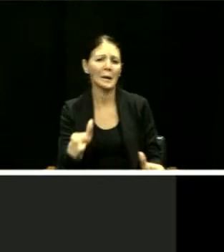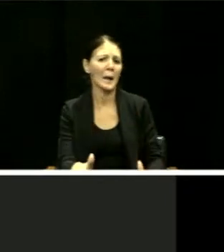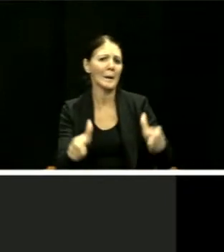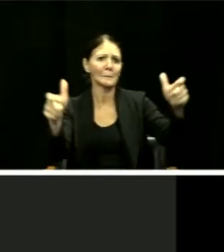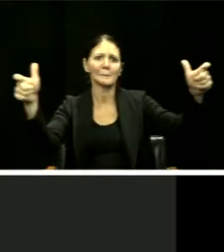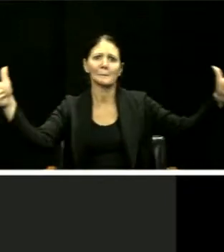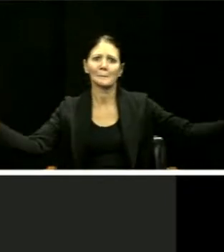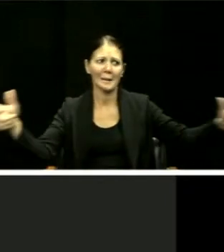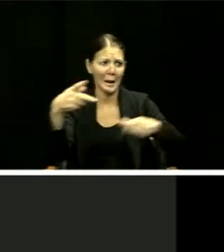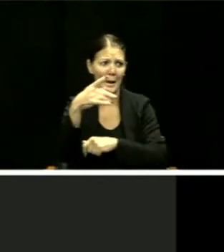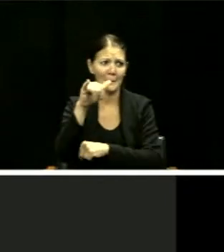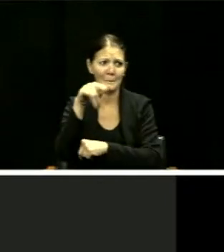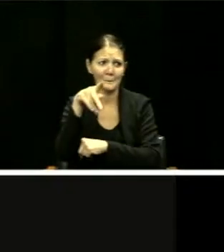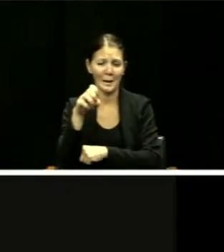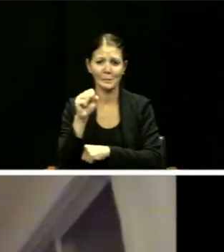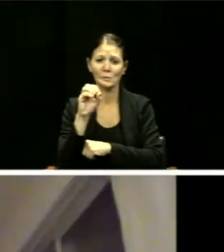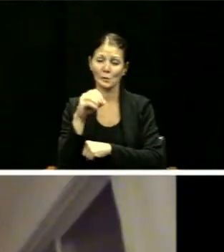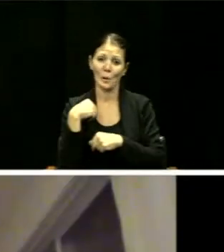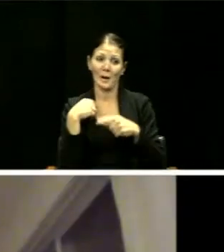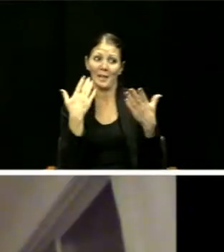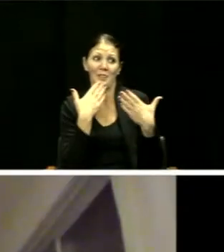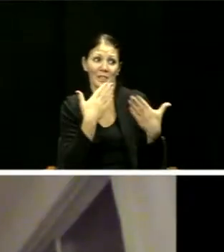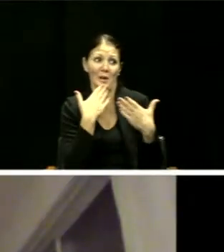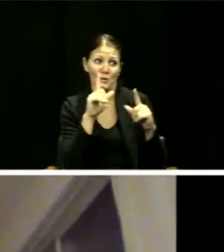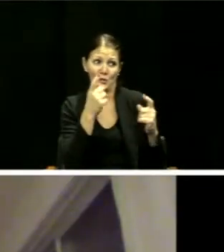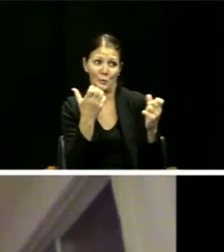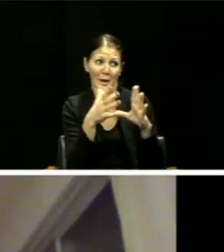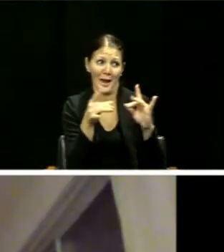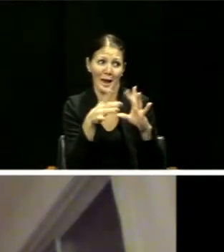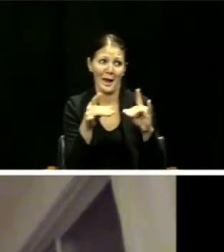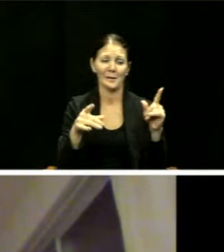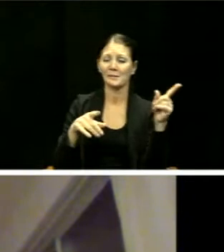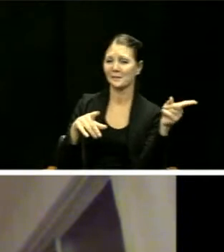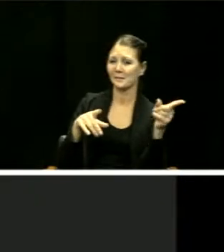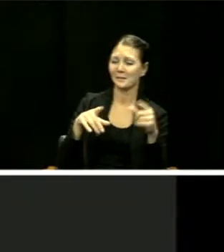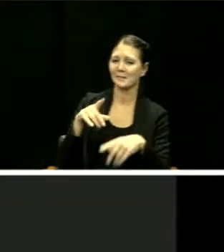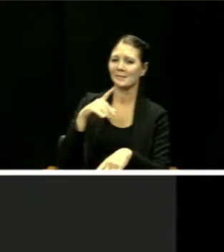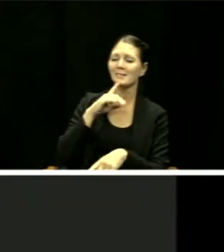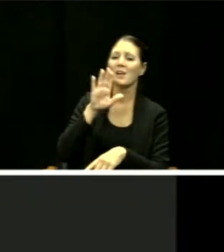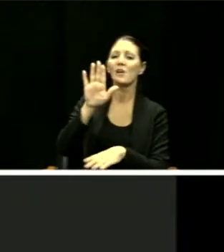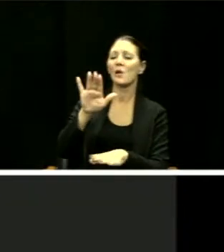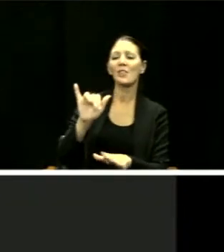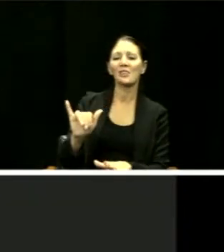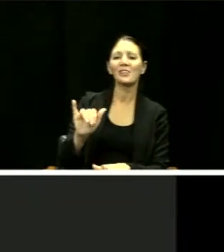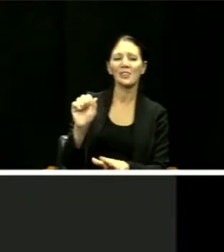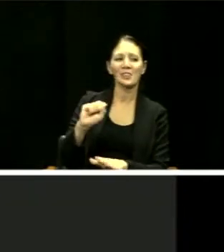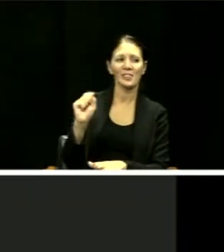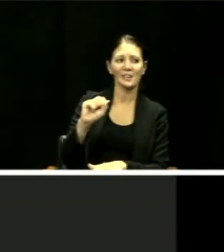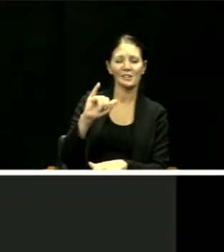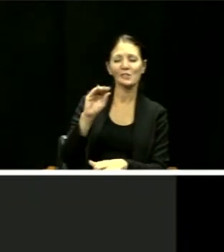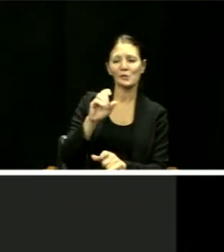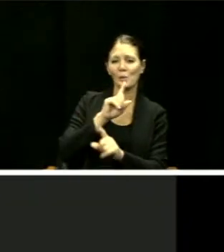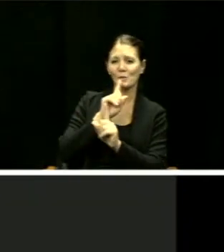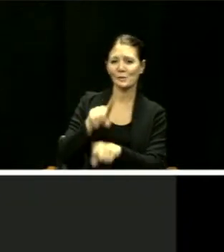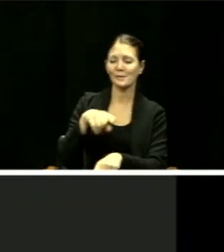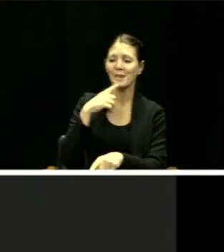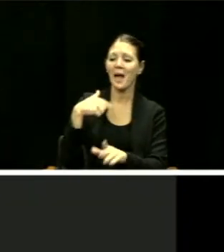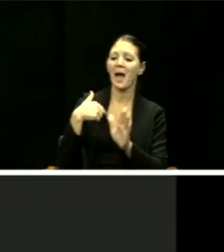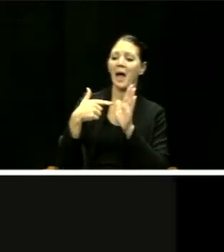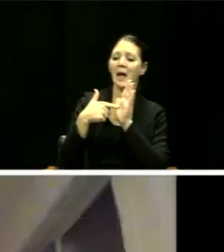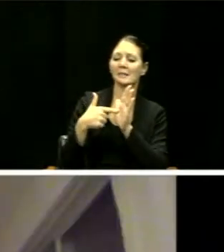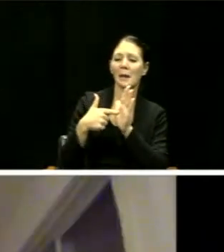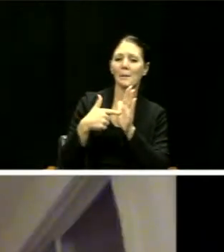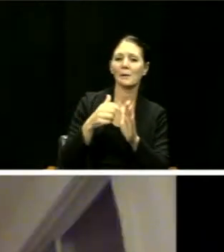boat. So thank you very much. I just want to make that comment. Yes, the example I gave of 12 going to a